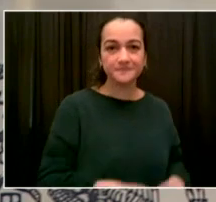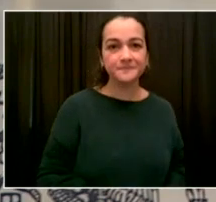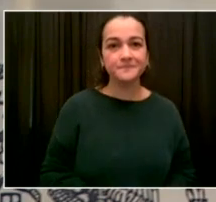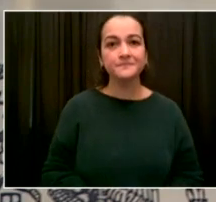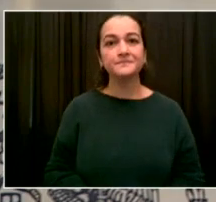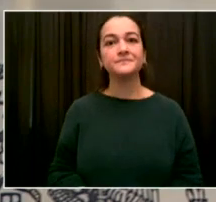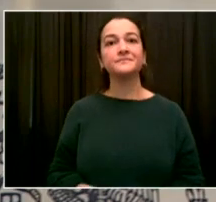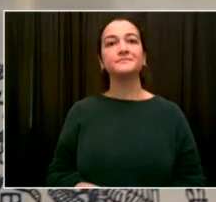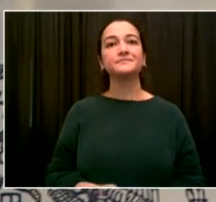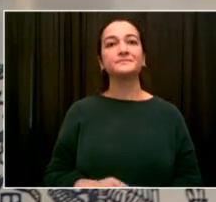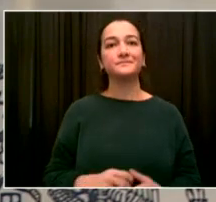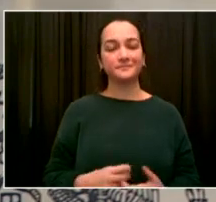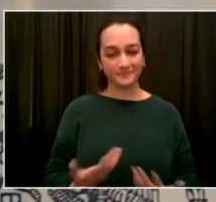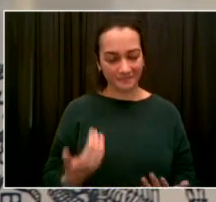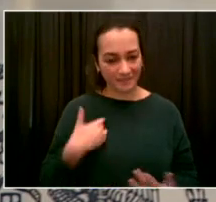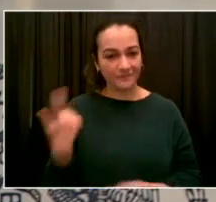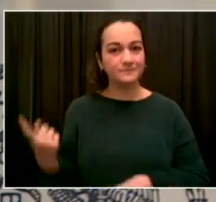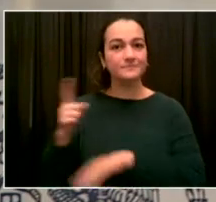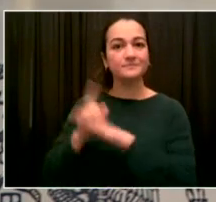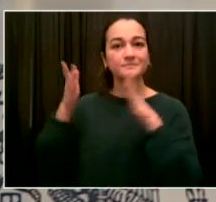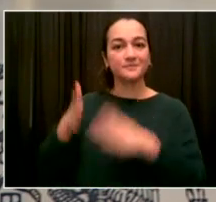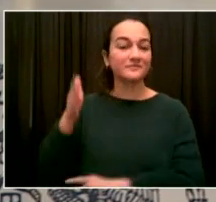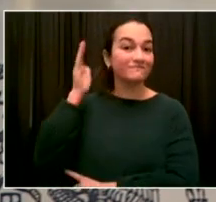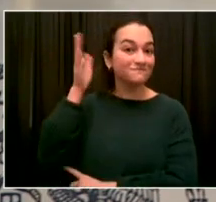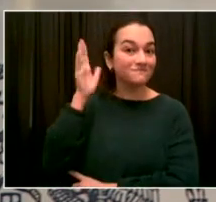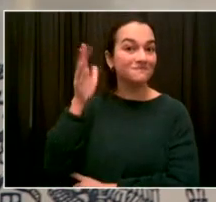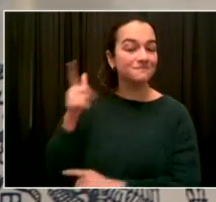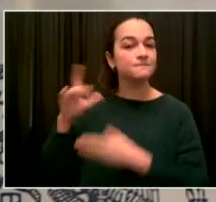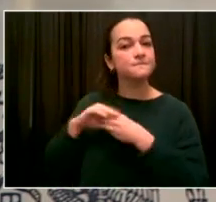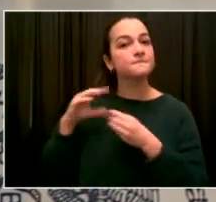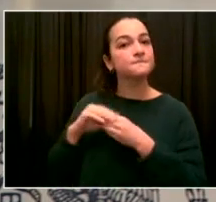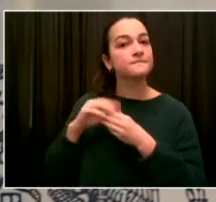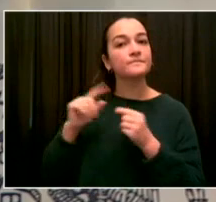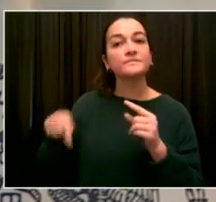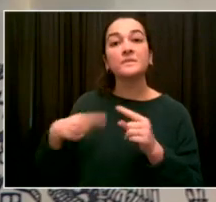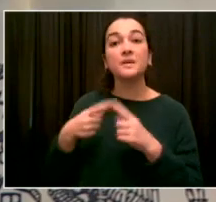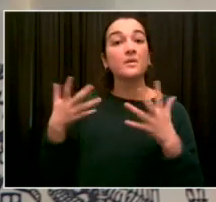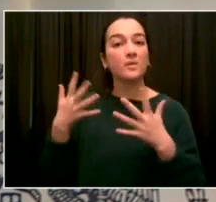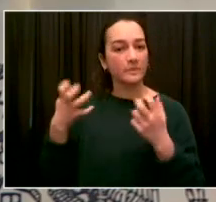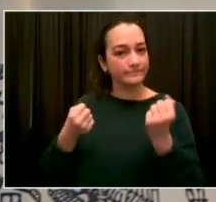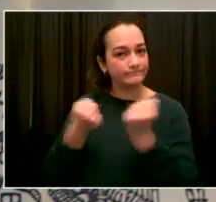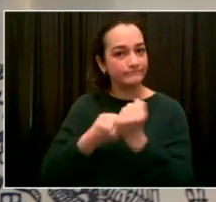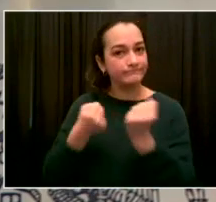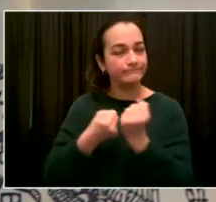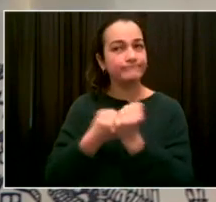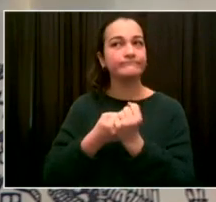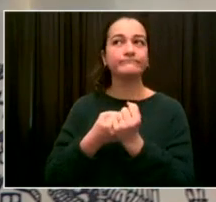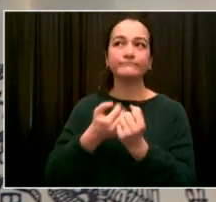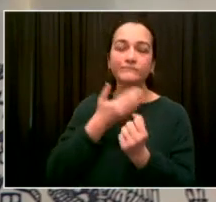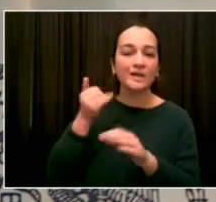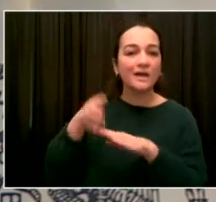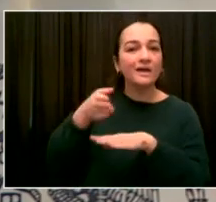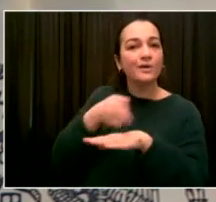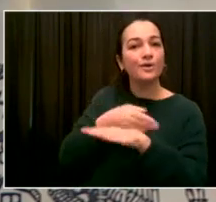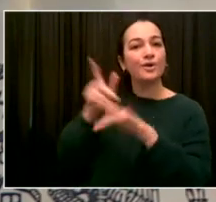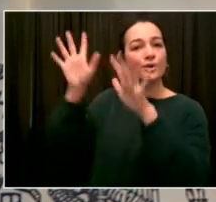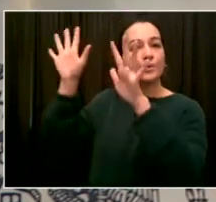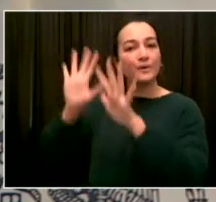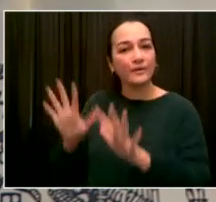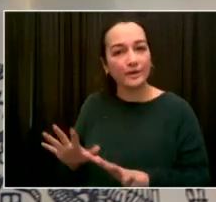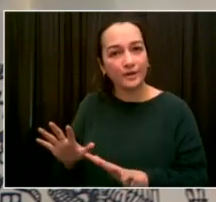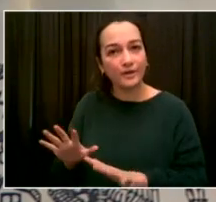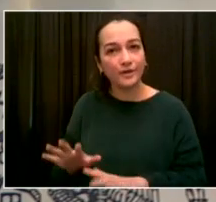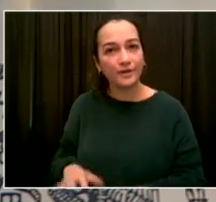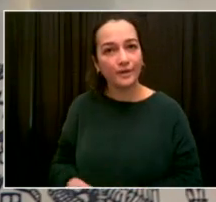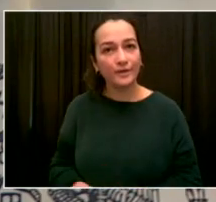me to move for divestment of our pension funds. His voice matters a lot, and I want you to hear